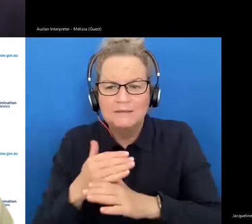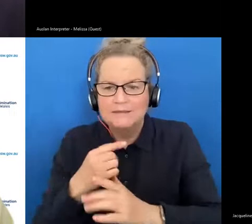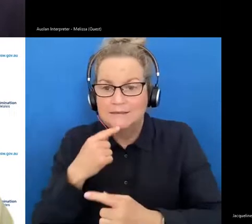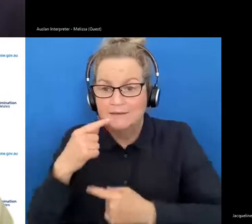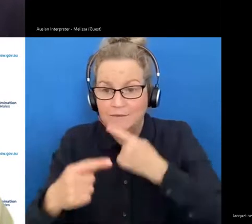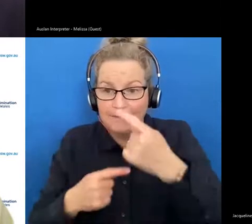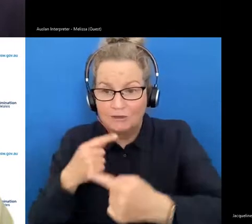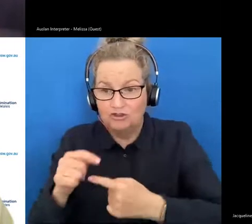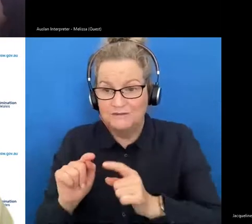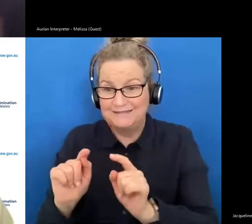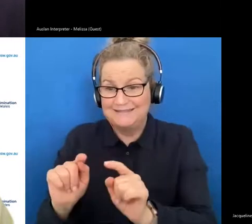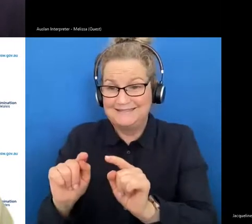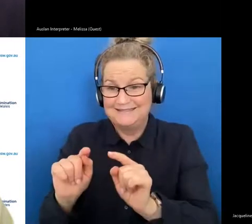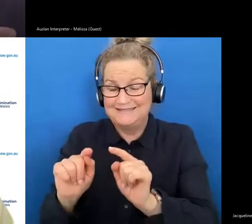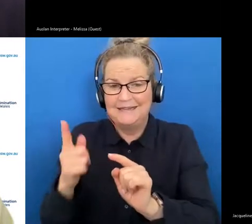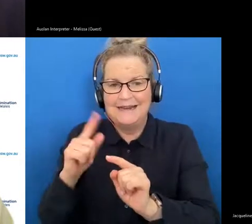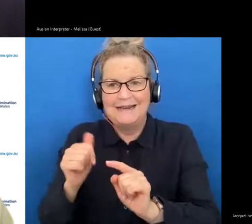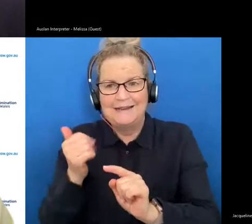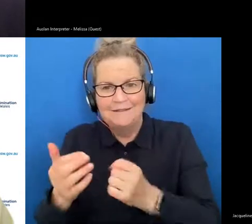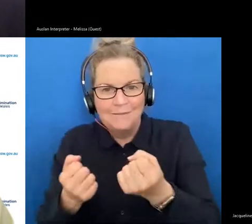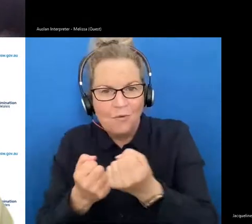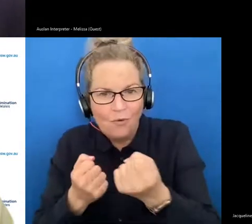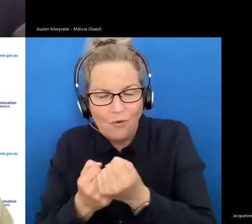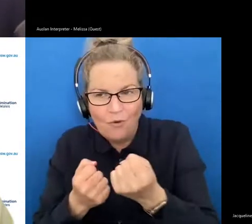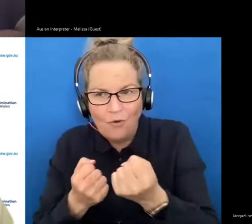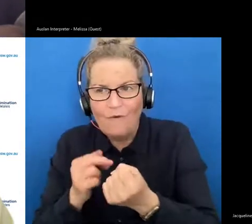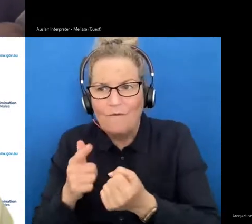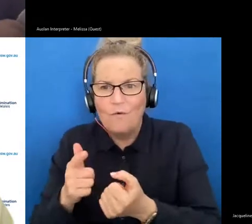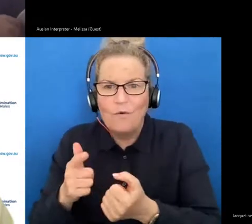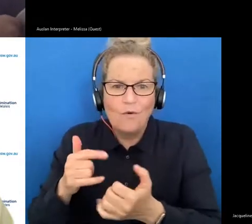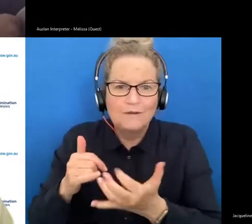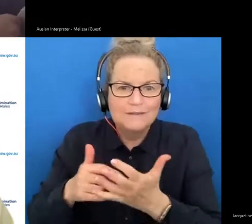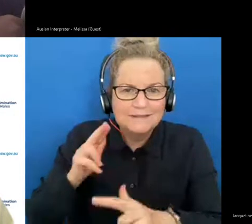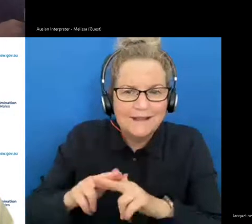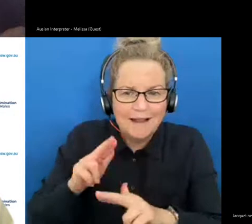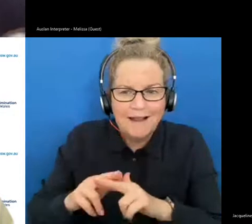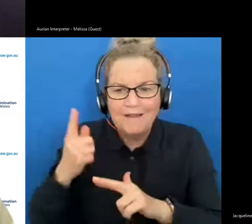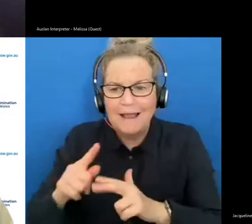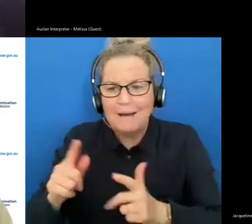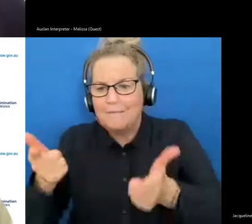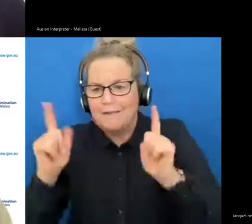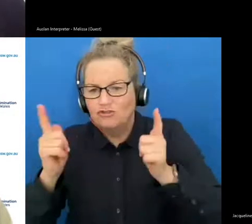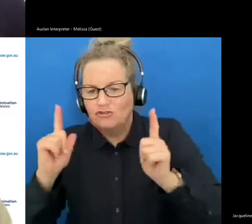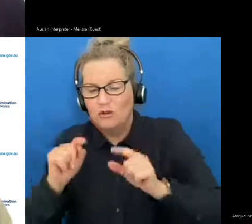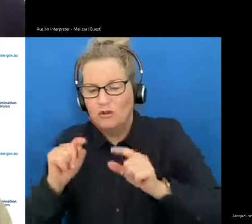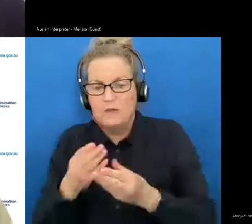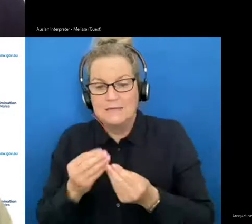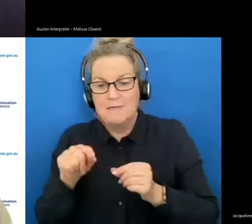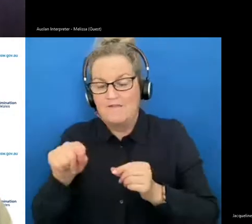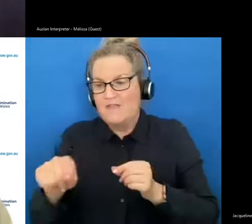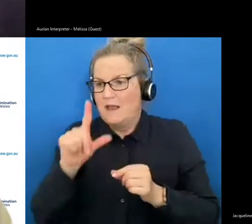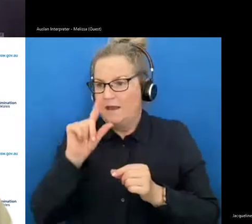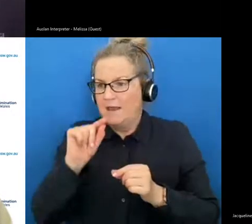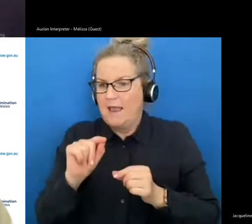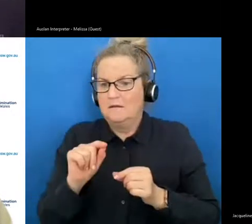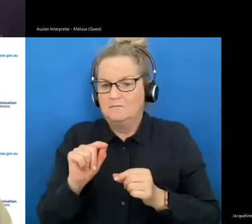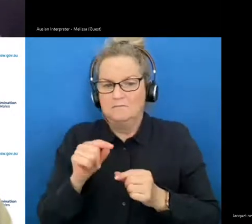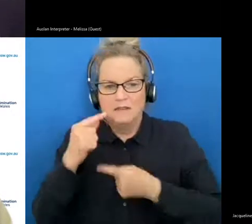and support to employees and managers. Some of that information relates to how an employee can seek